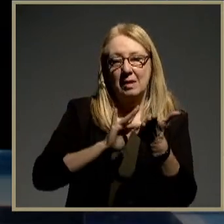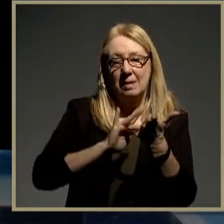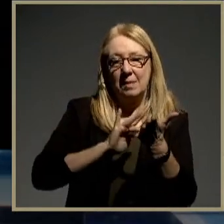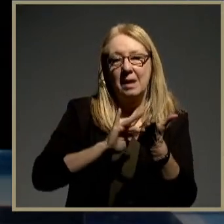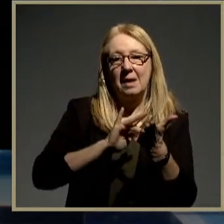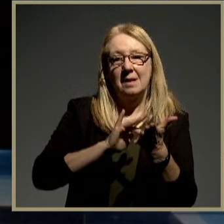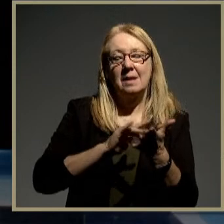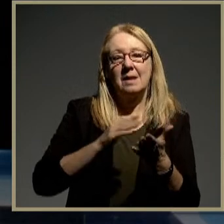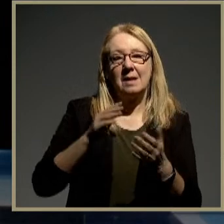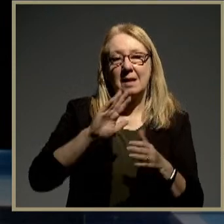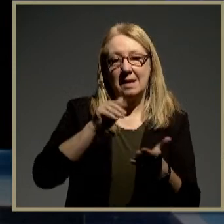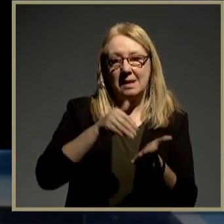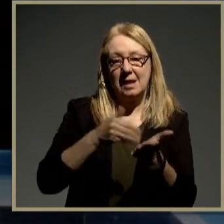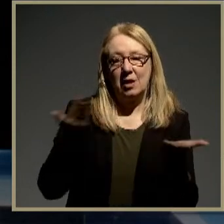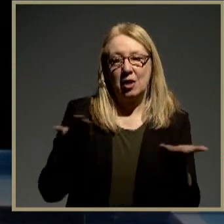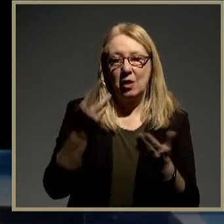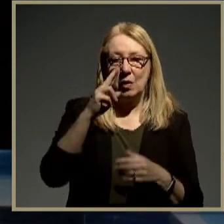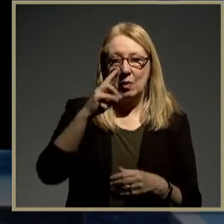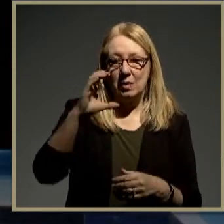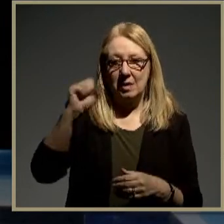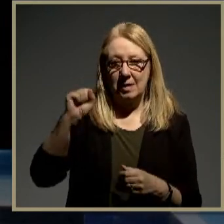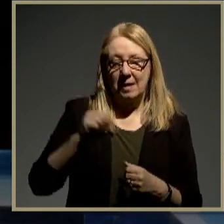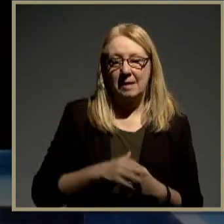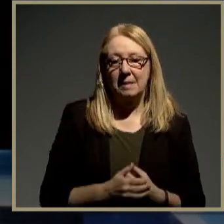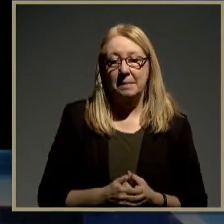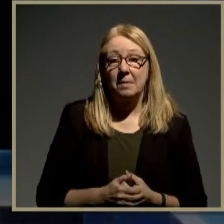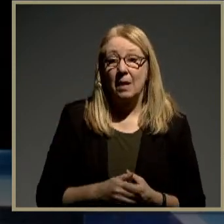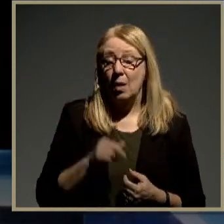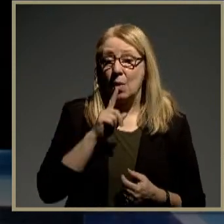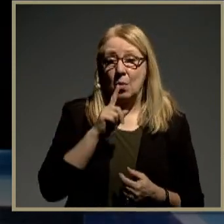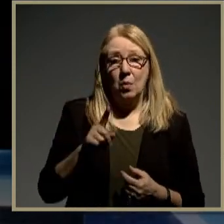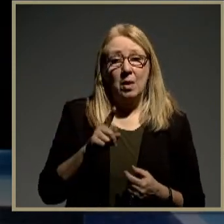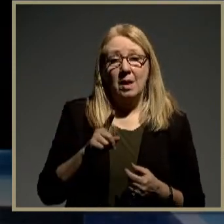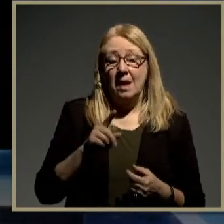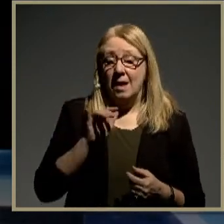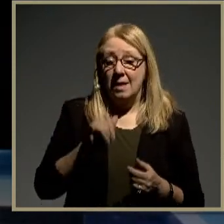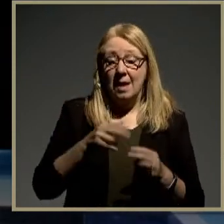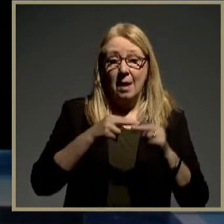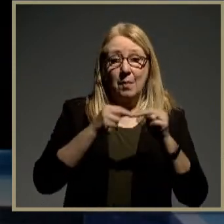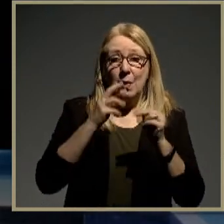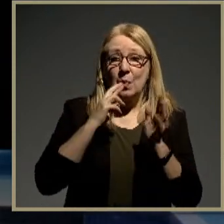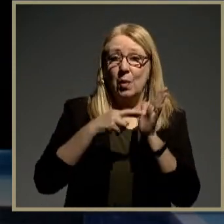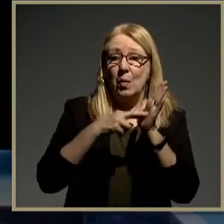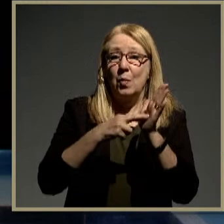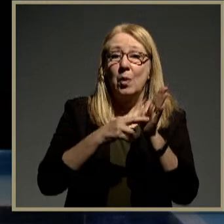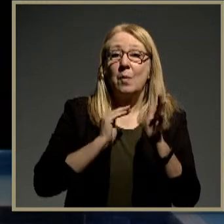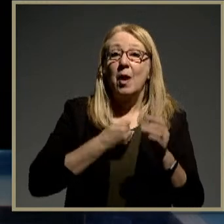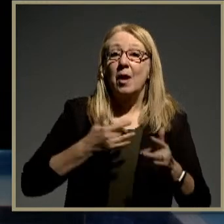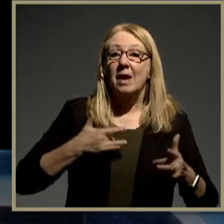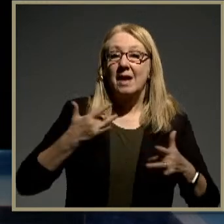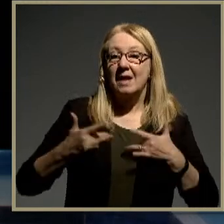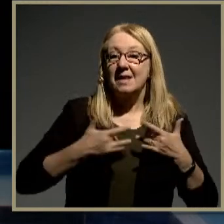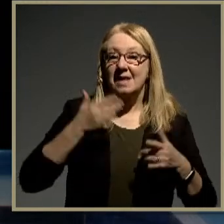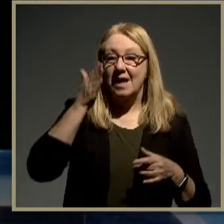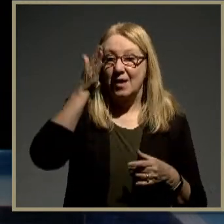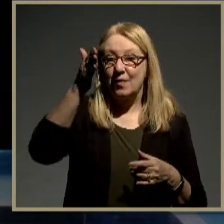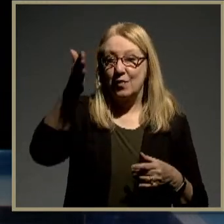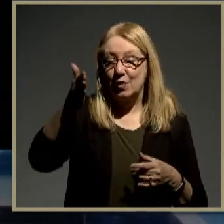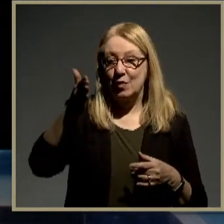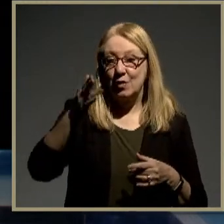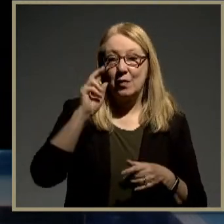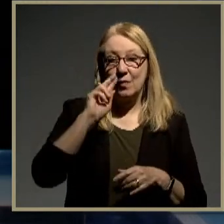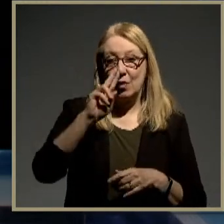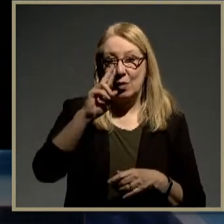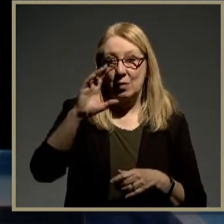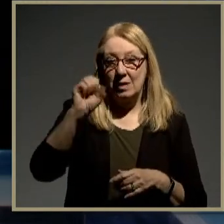Center here on the UCCS campus. It truly represents the exciting future of UCCS and of